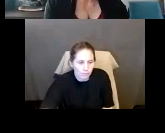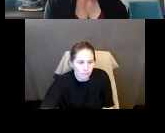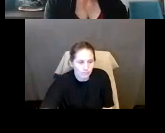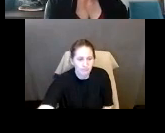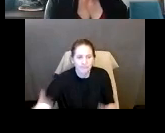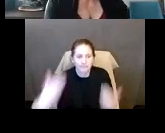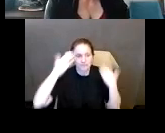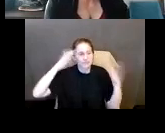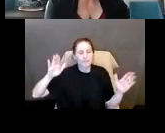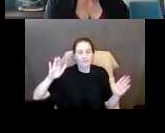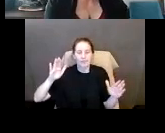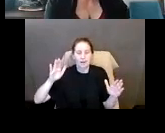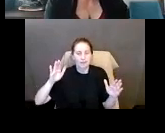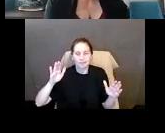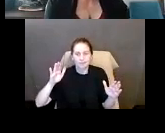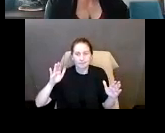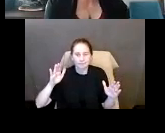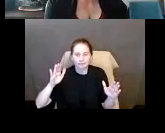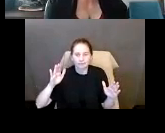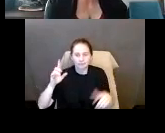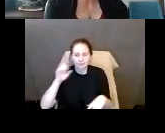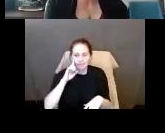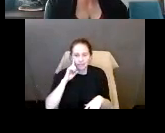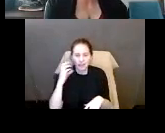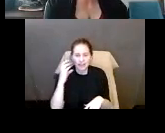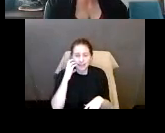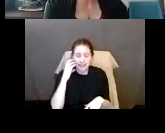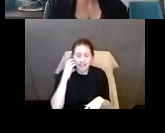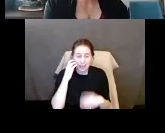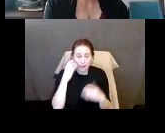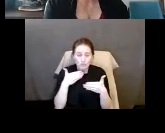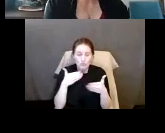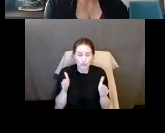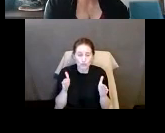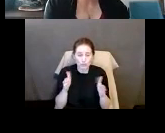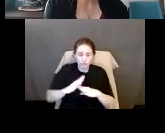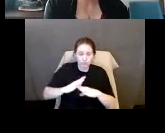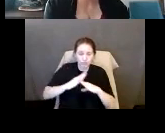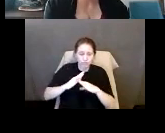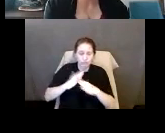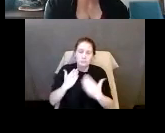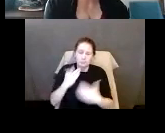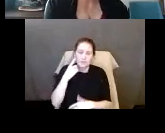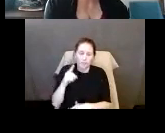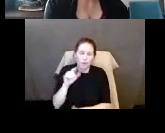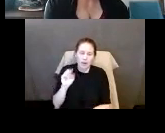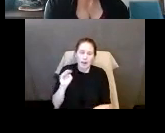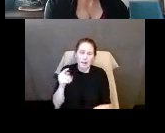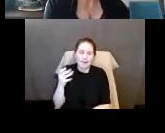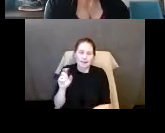And I don't know. I think that the thicker rooms of protection were probably for the